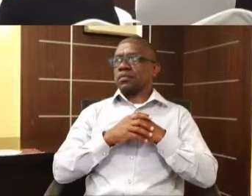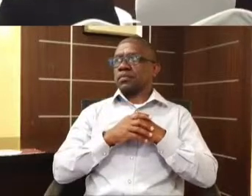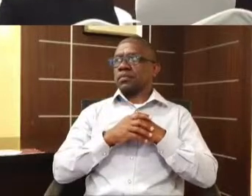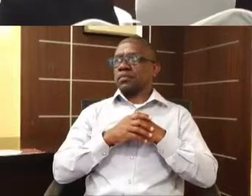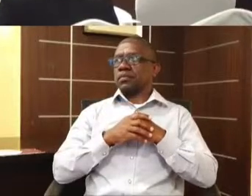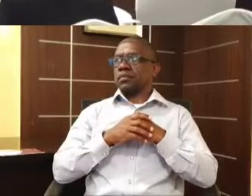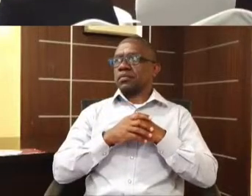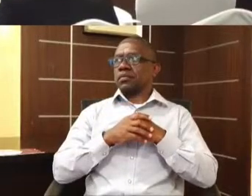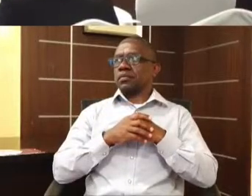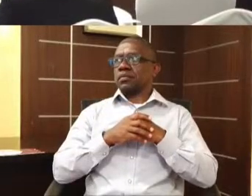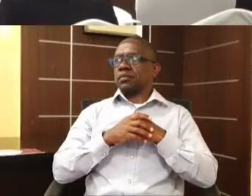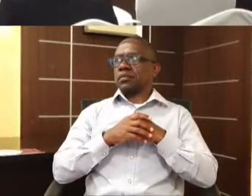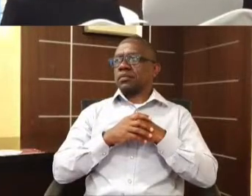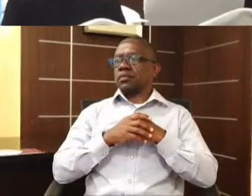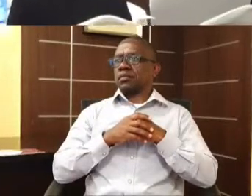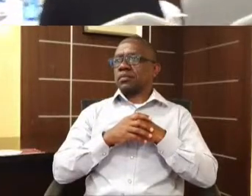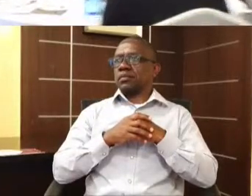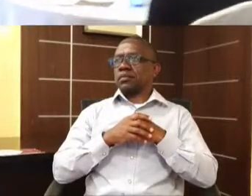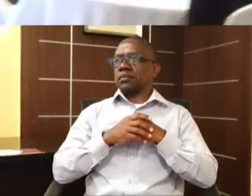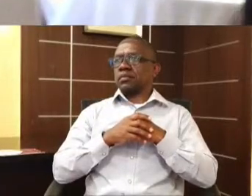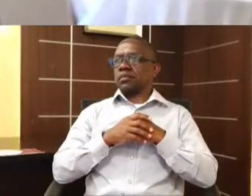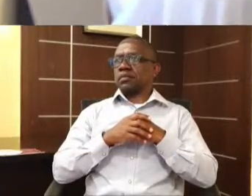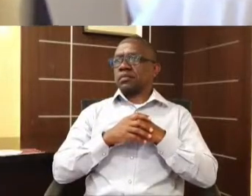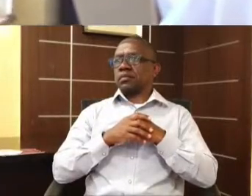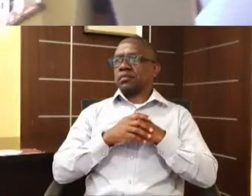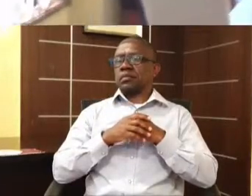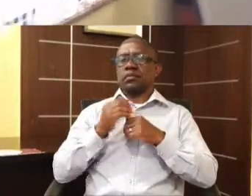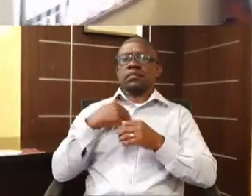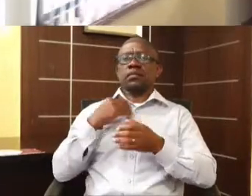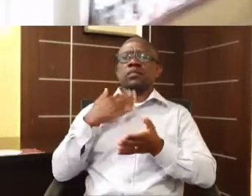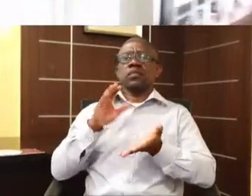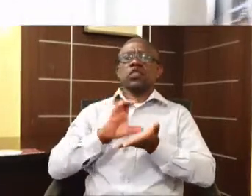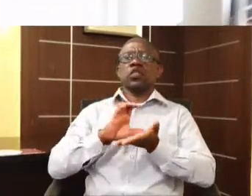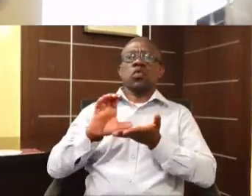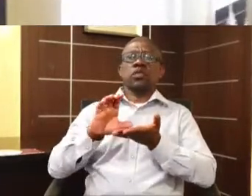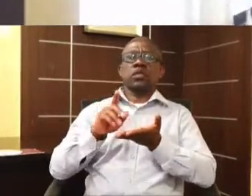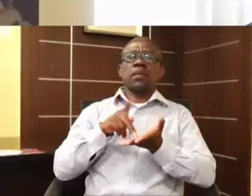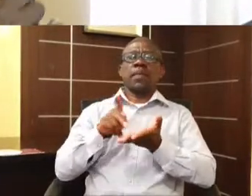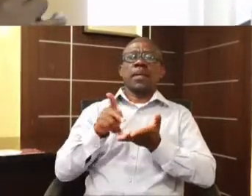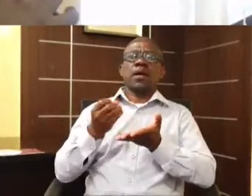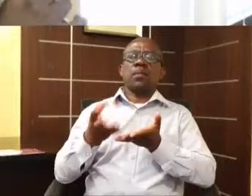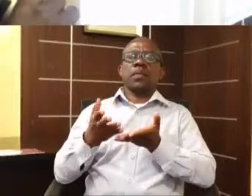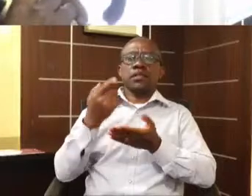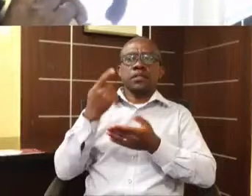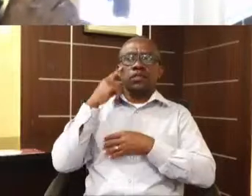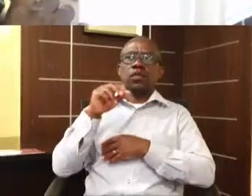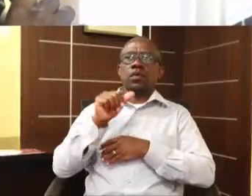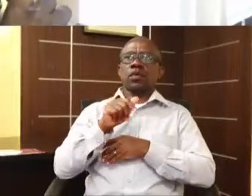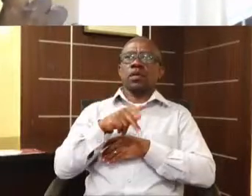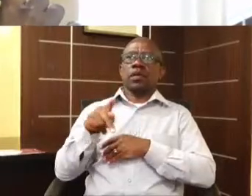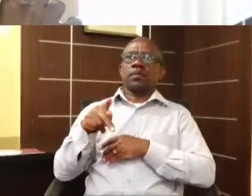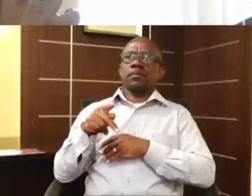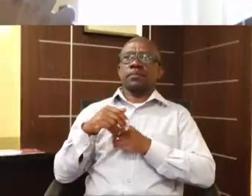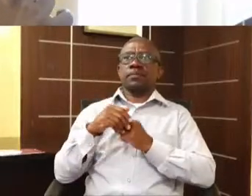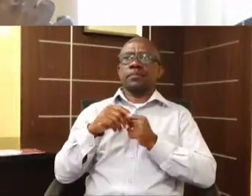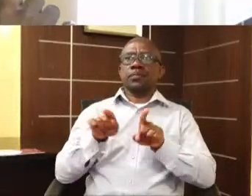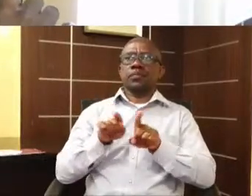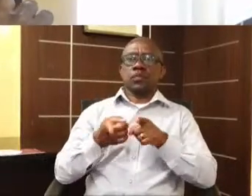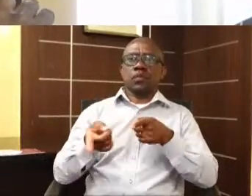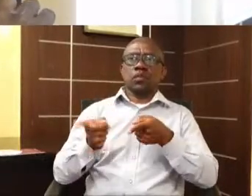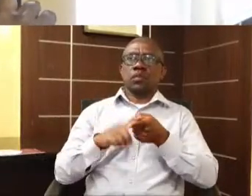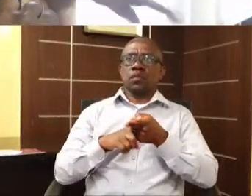Thank you. Just wanted to ask about the cost element for the apps, and to add on what you said, you